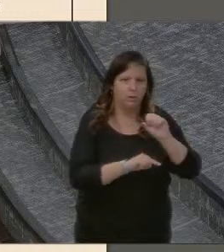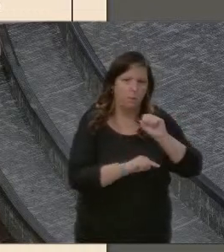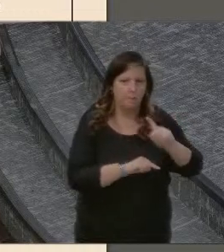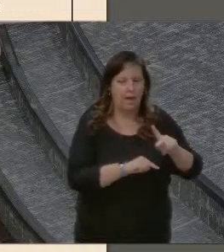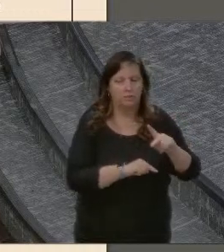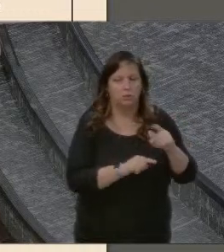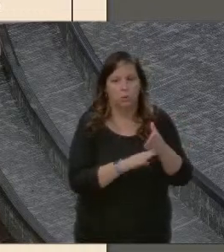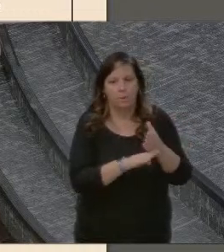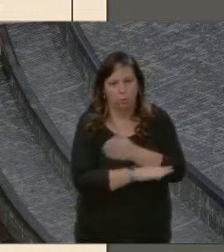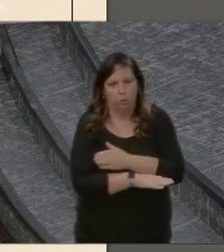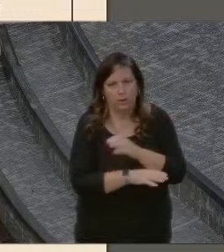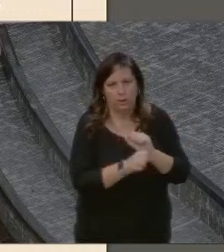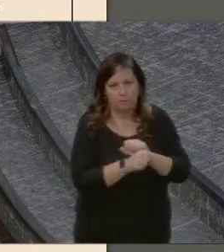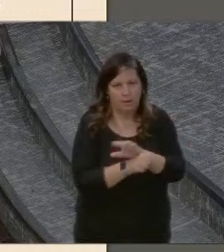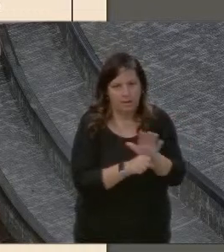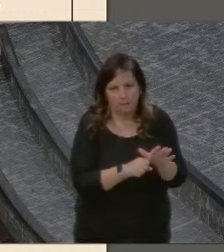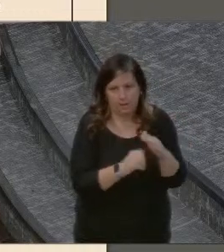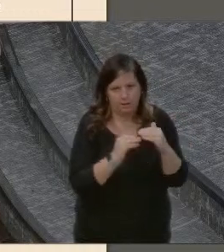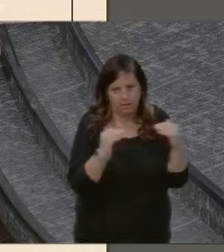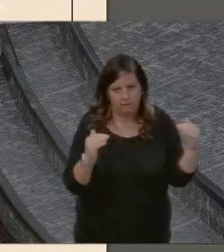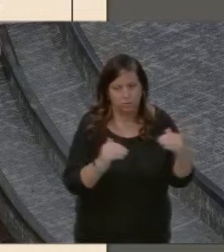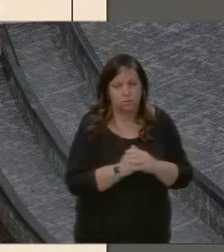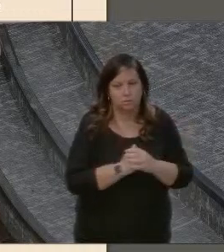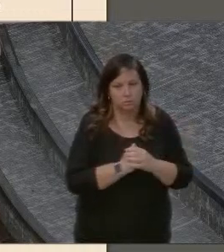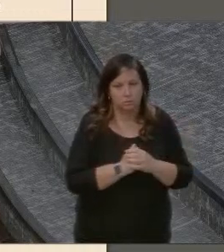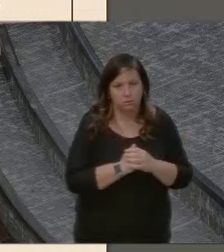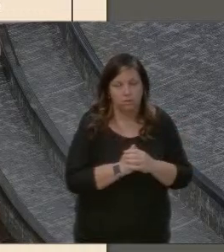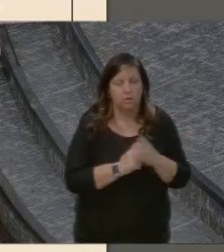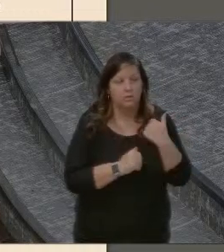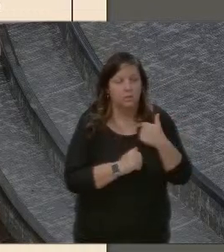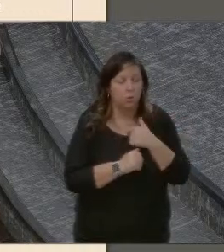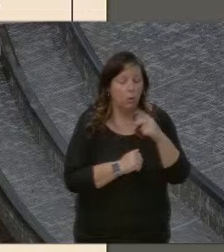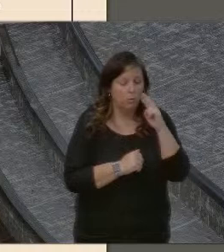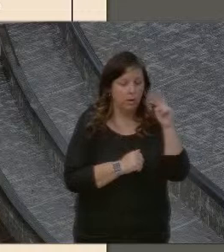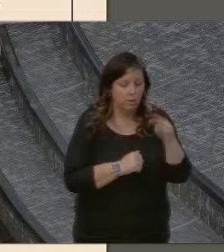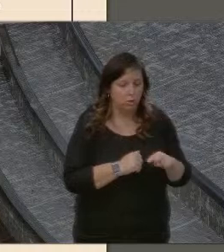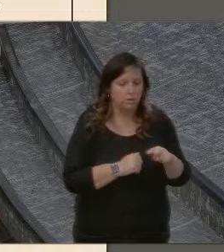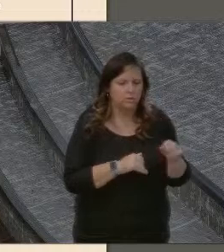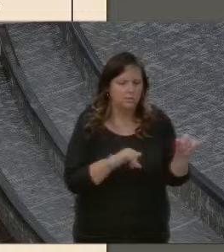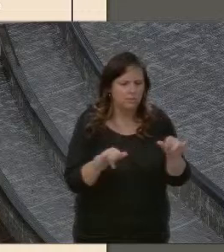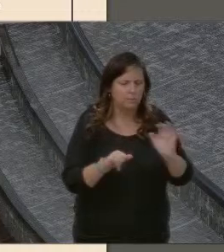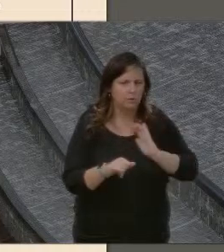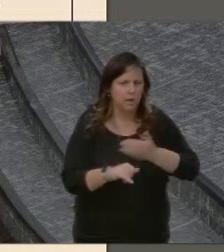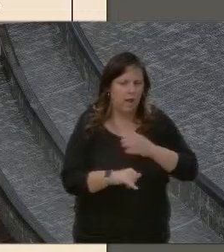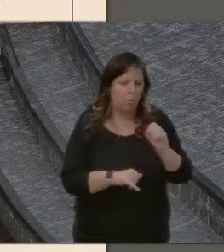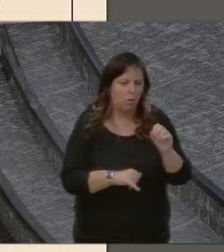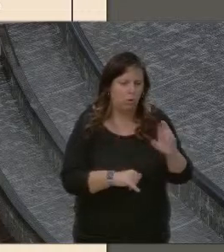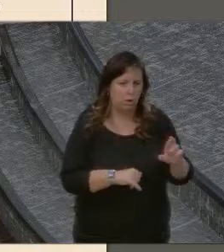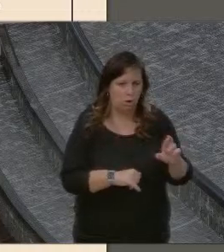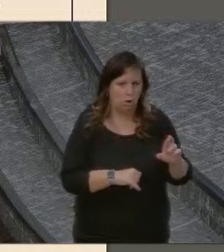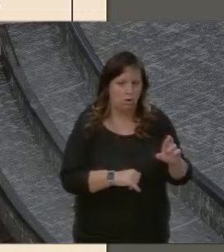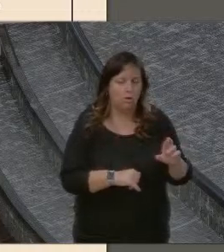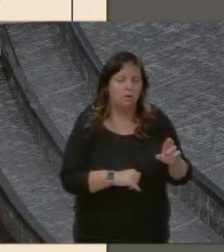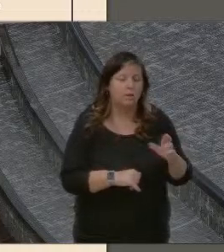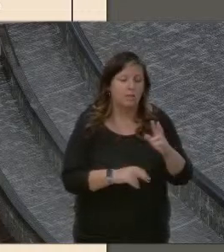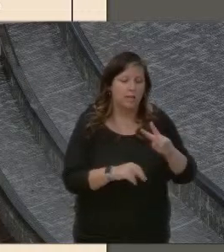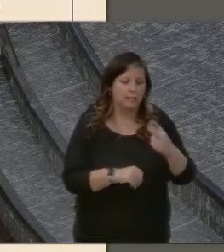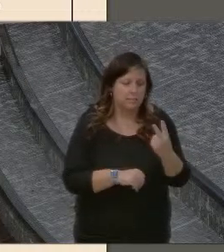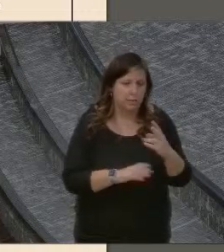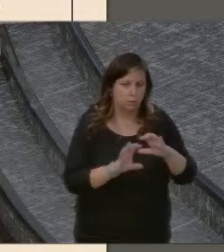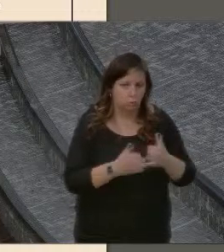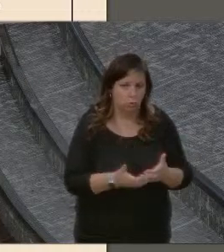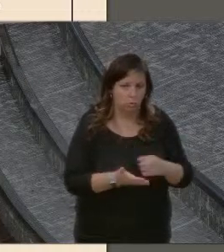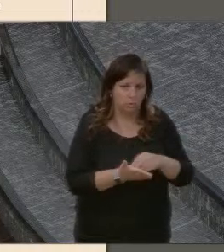pre-pandemic levels. When we look, it's a similar story to our ODRs, that the second set of students